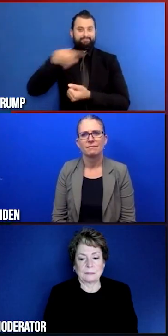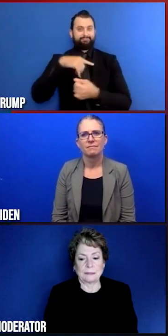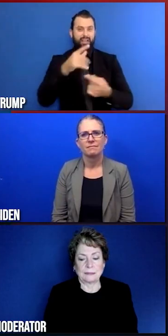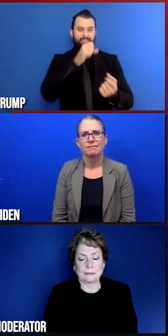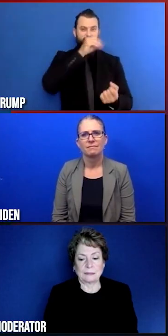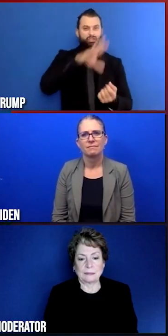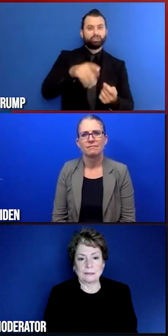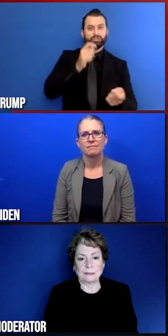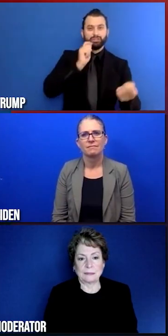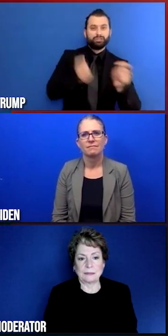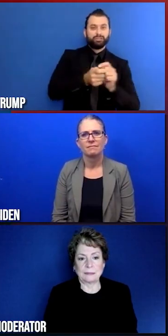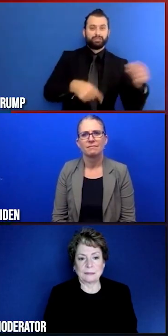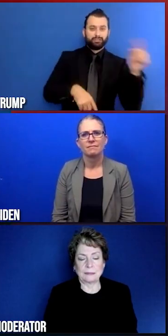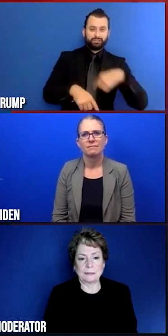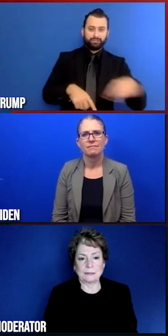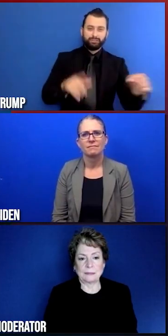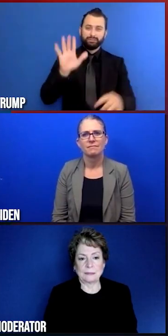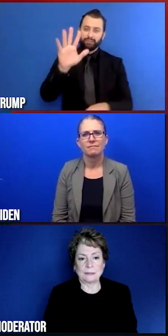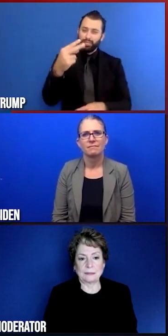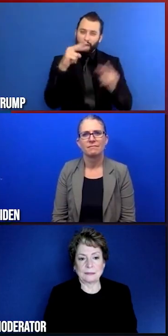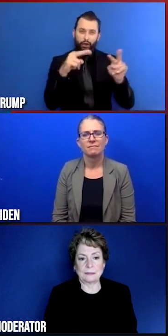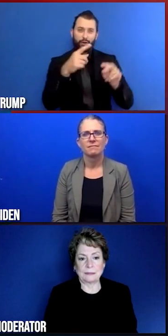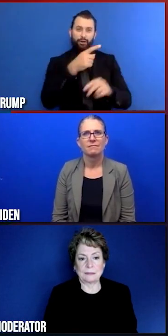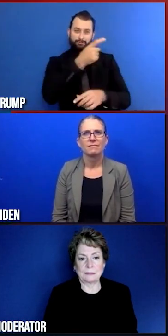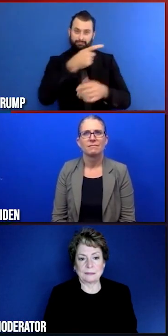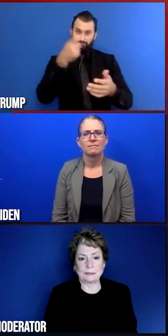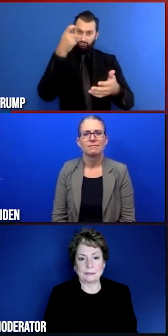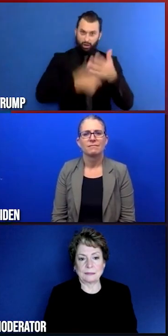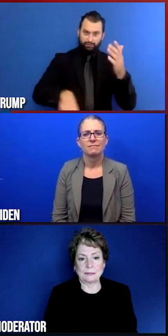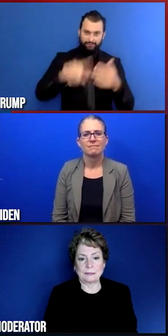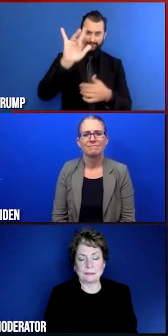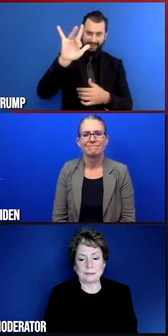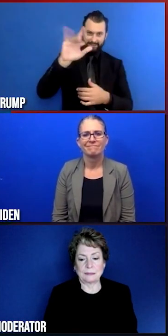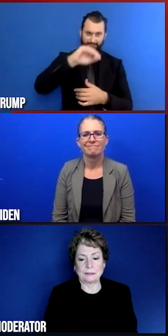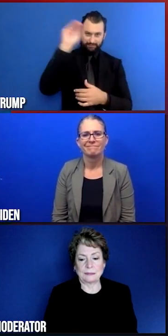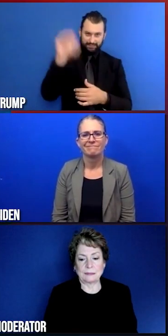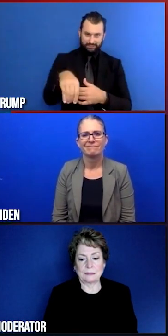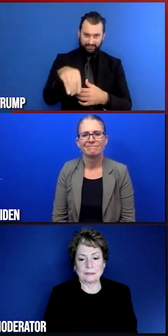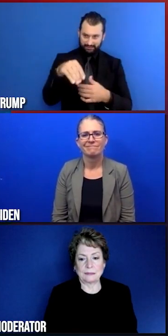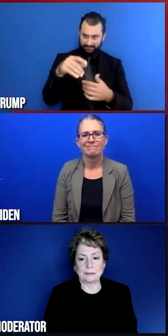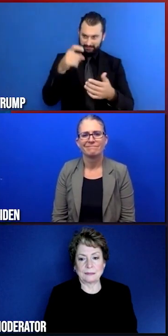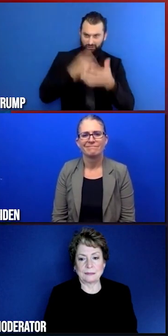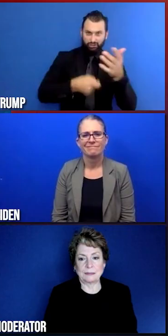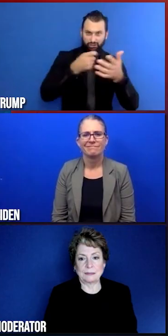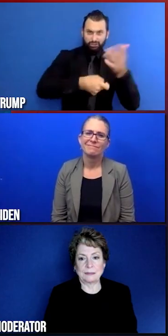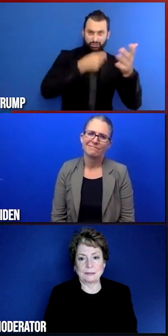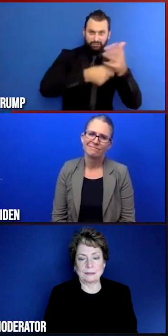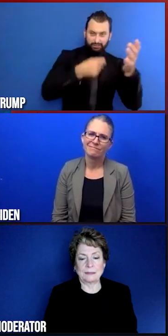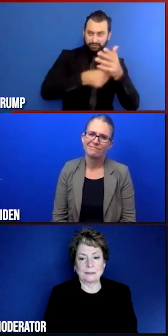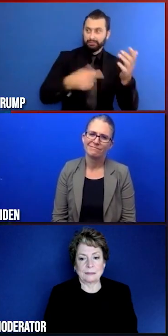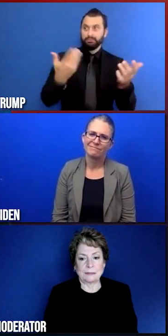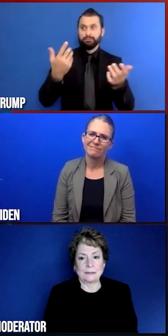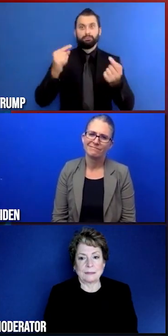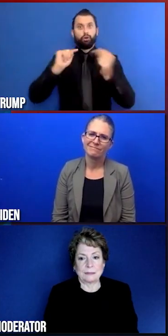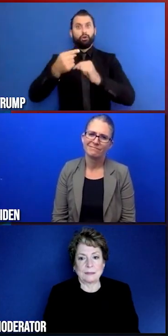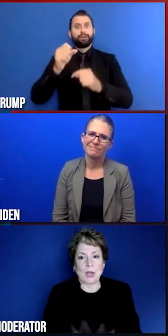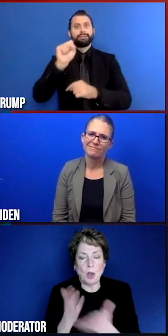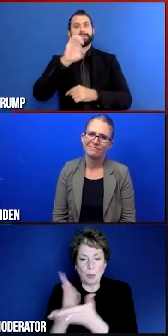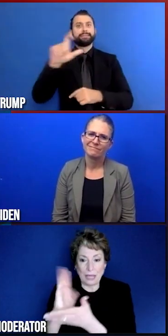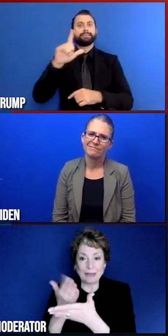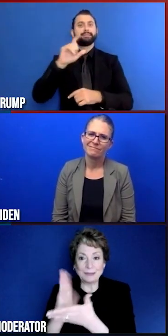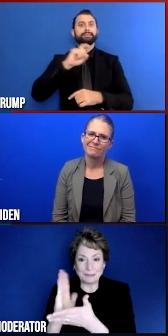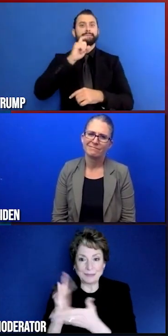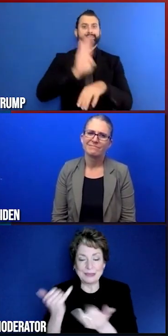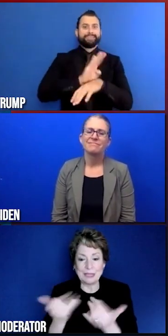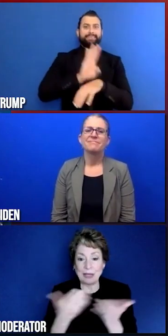steel because they were killing our steel industry. We were not going to have a steel industry. Okay. And now we have a steel industry. Okay, Vice President Biden, your response, please. My response is,